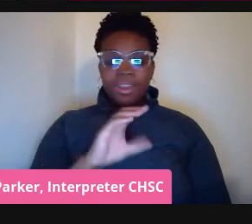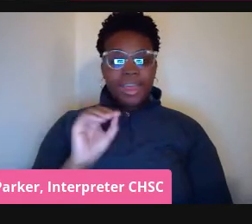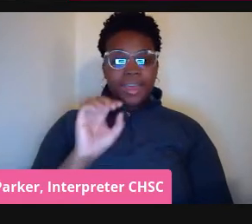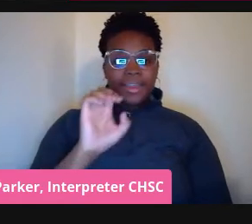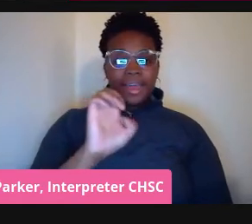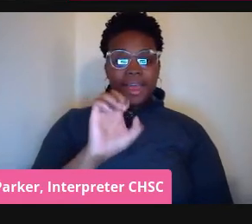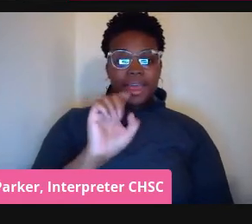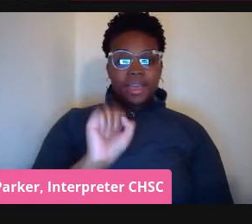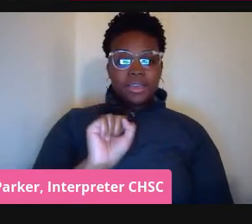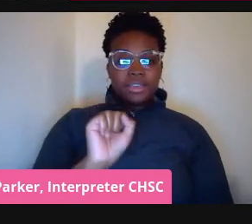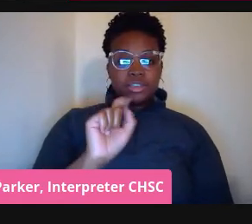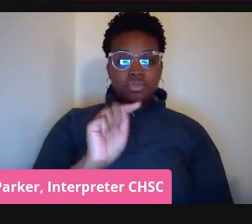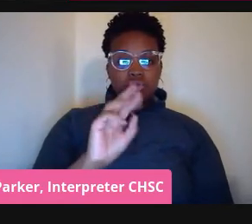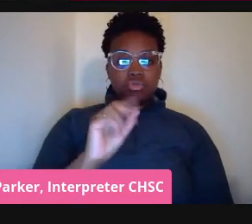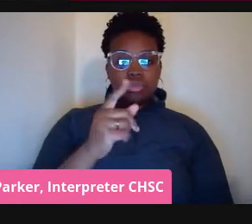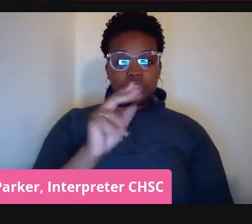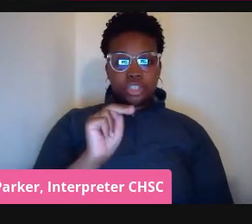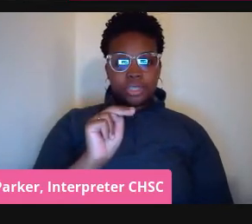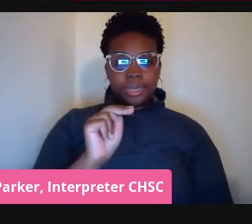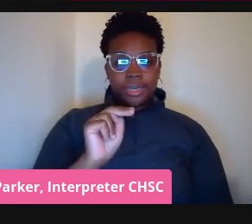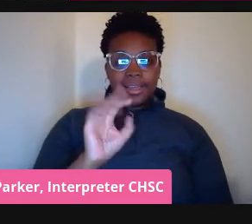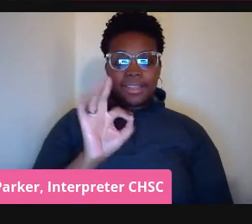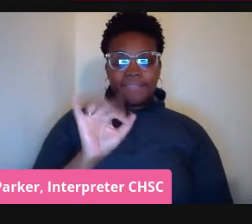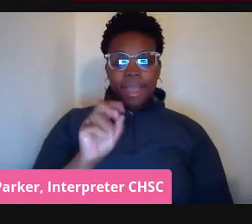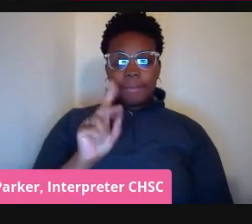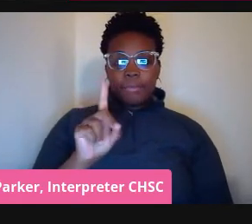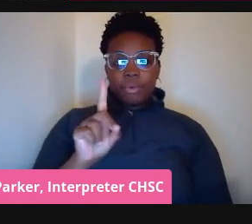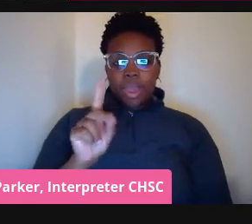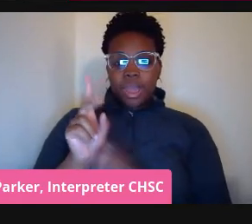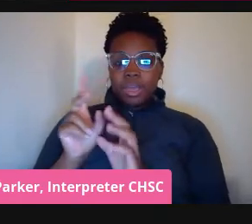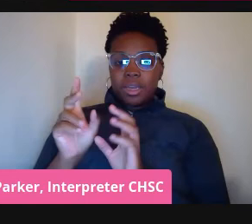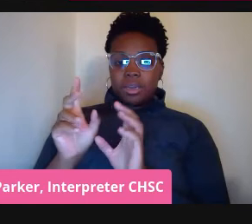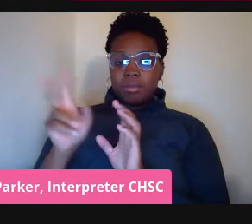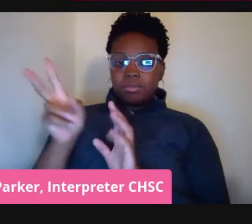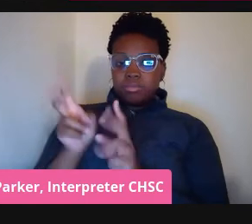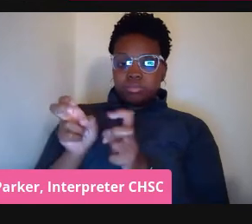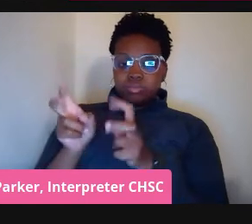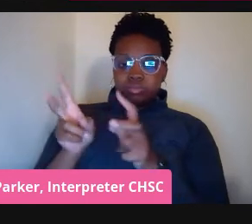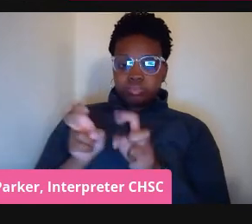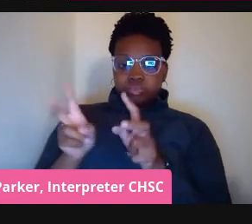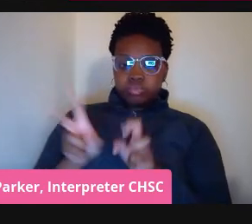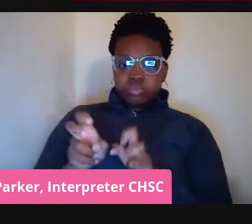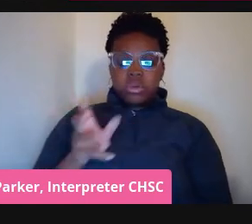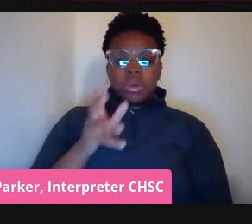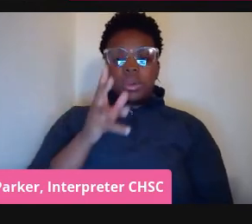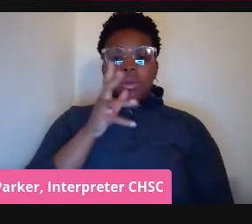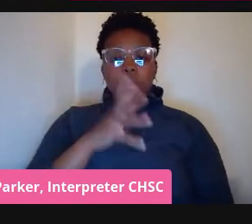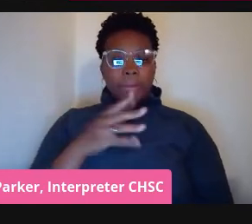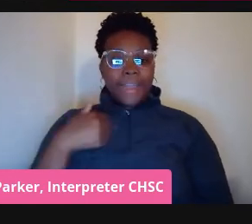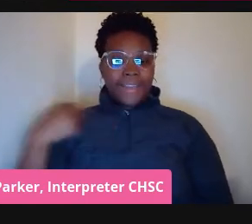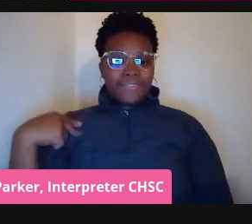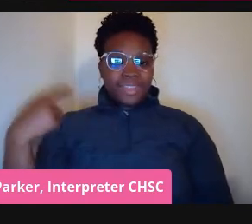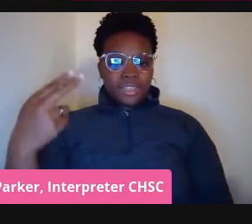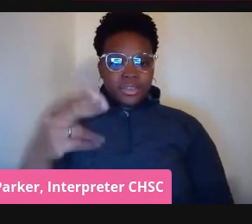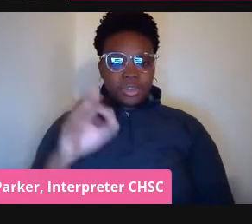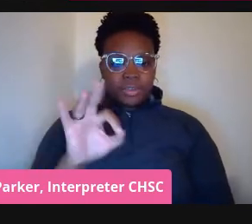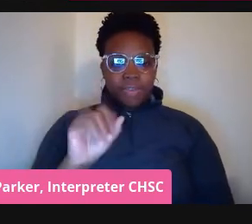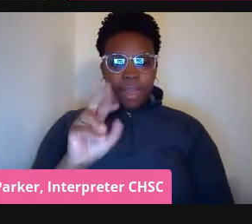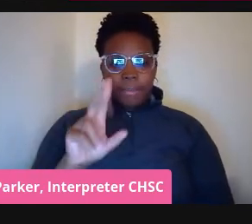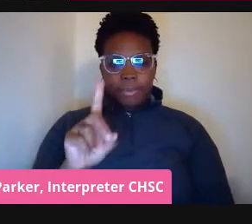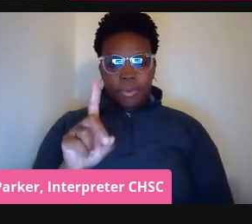are what the fibroid is feeding on. So for a woman with a history of fibroids, it's kind of, it's a